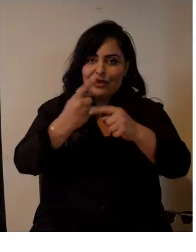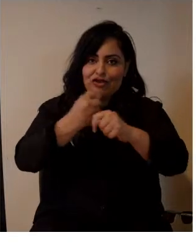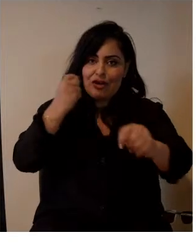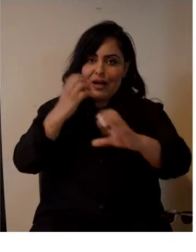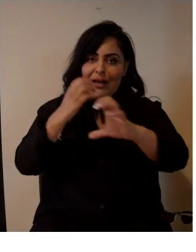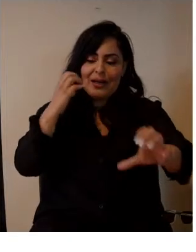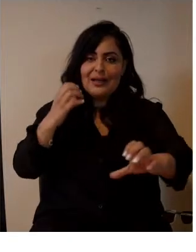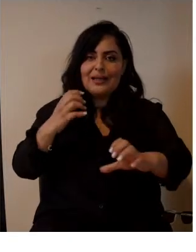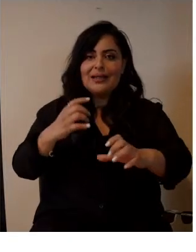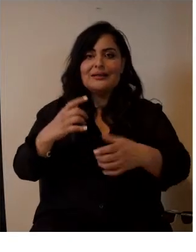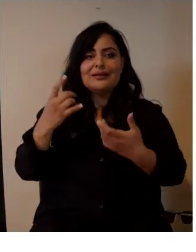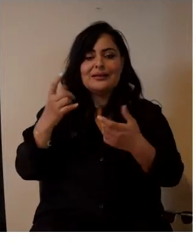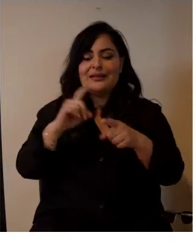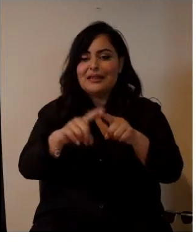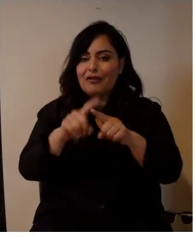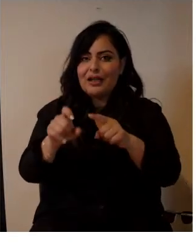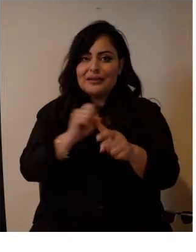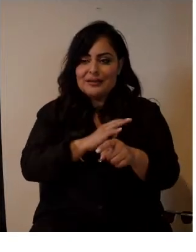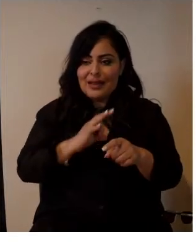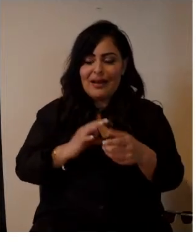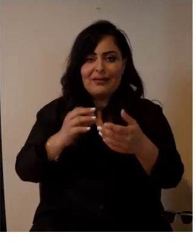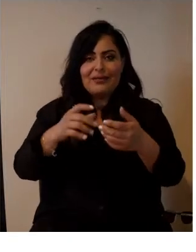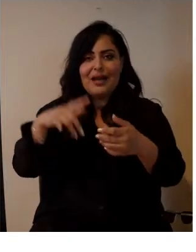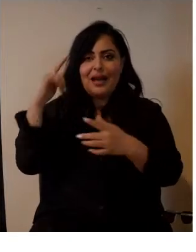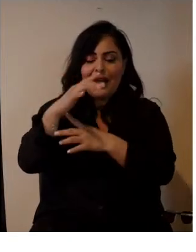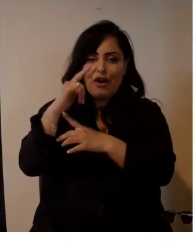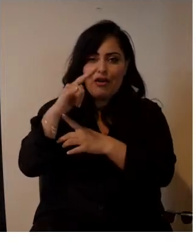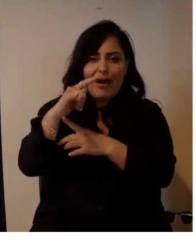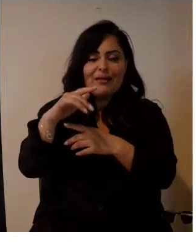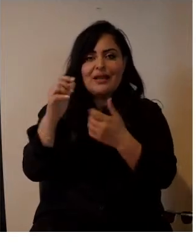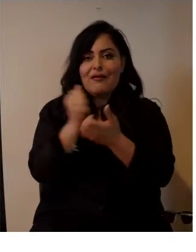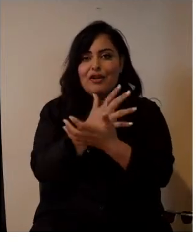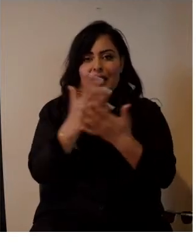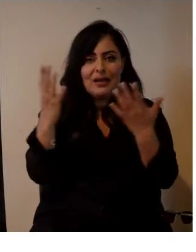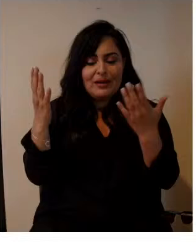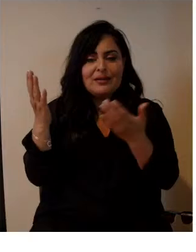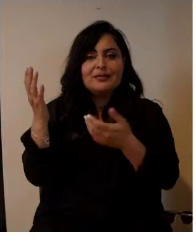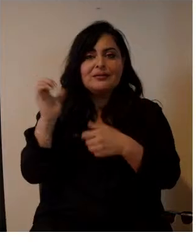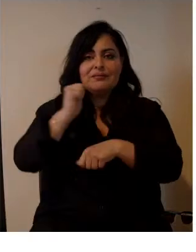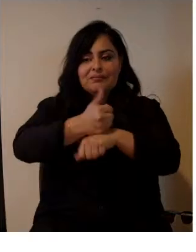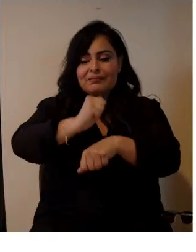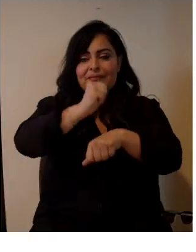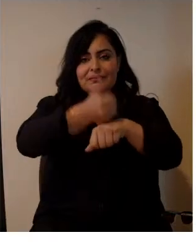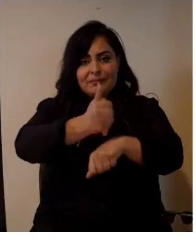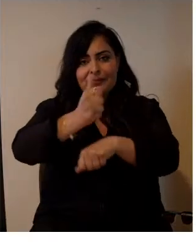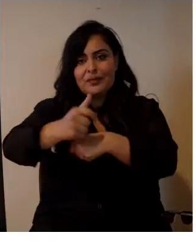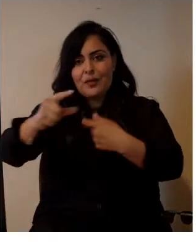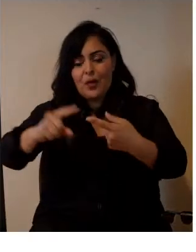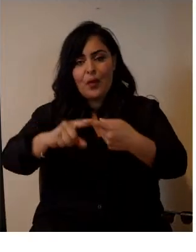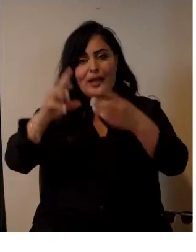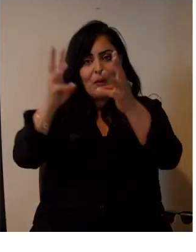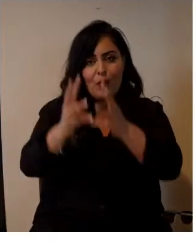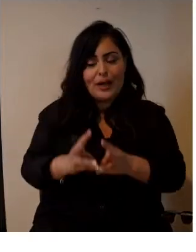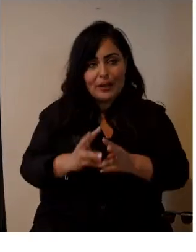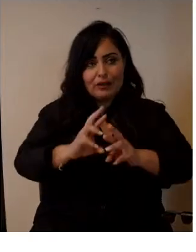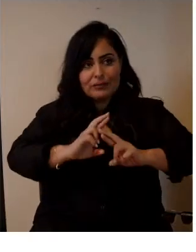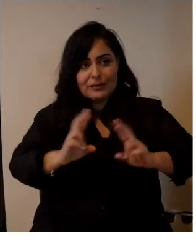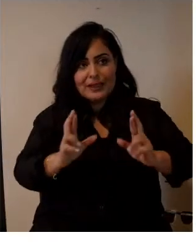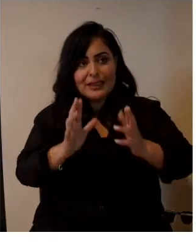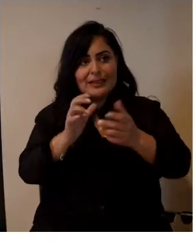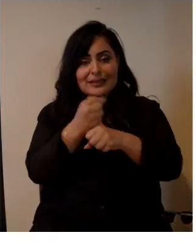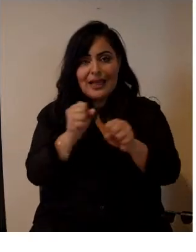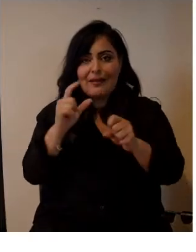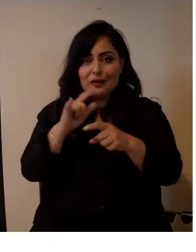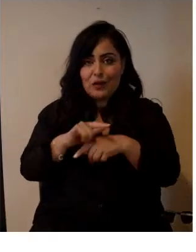tenders, bulldozers, hand crews, and aircraft are also staging in the area. So that way when the weather is in a favorable condition for them safe to